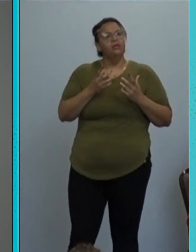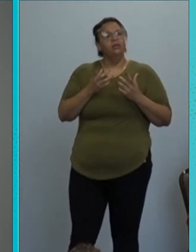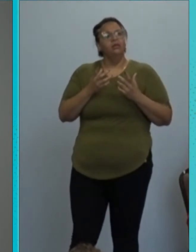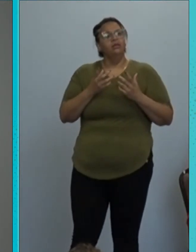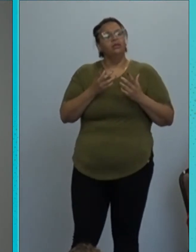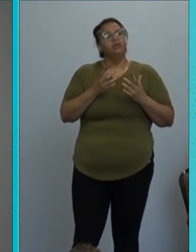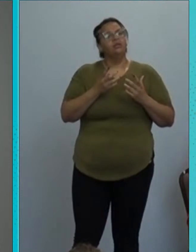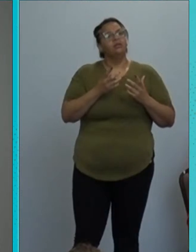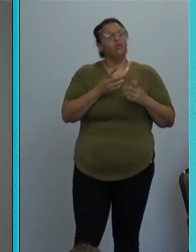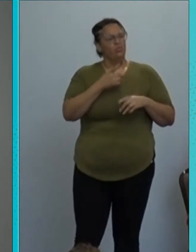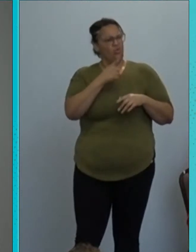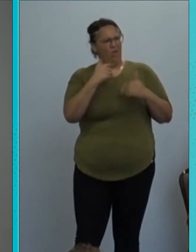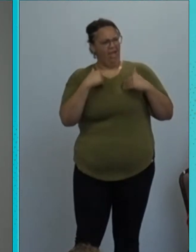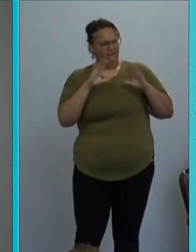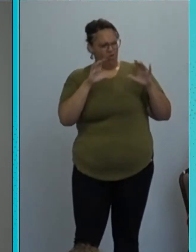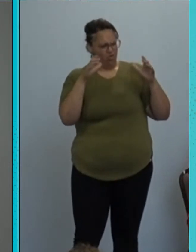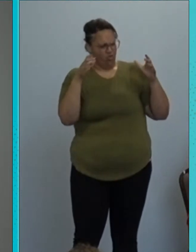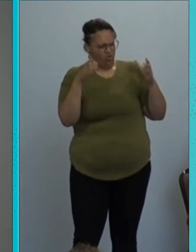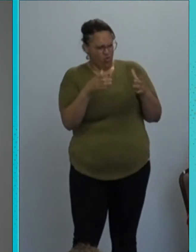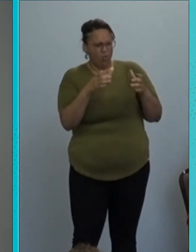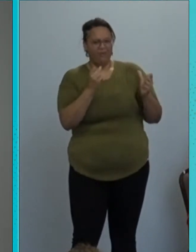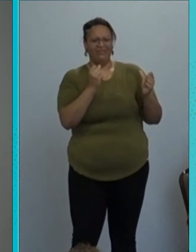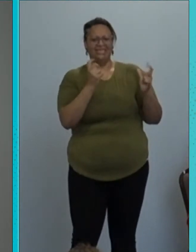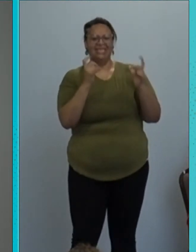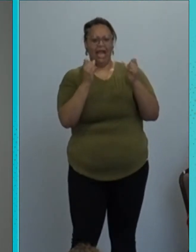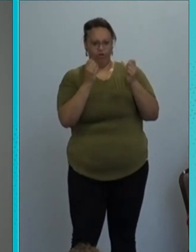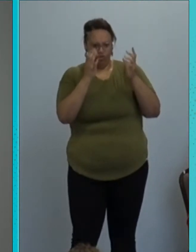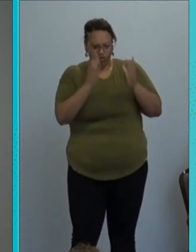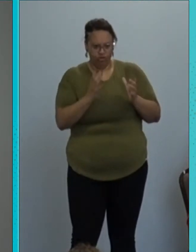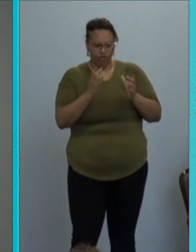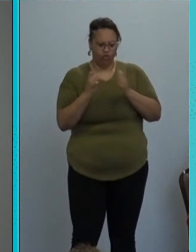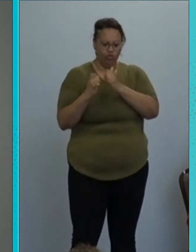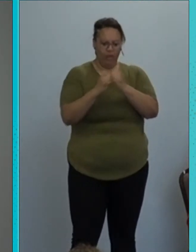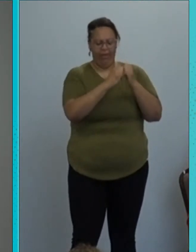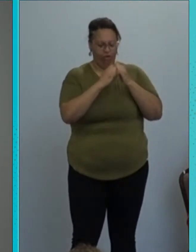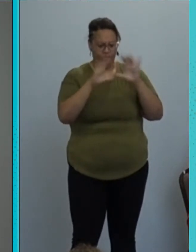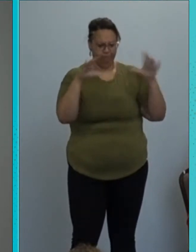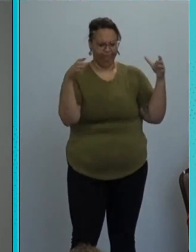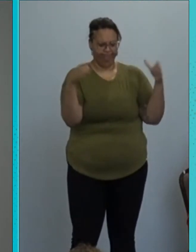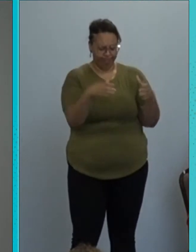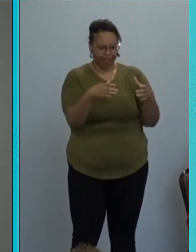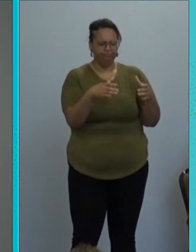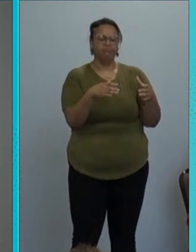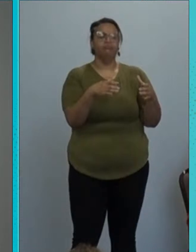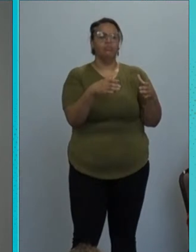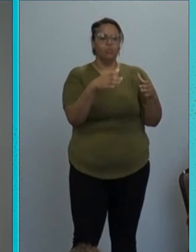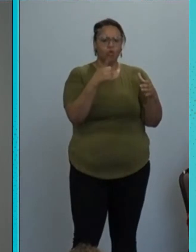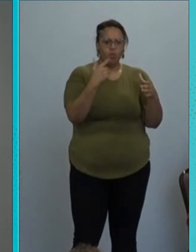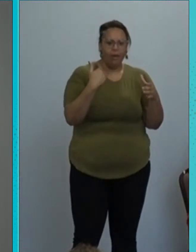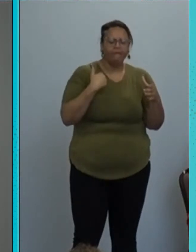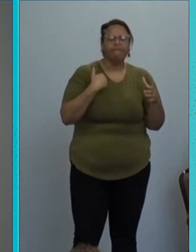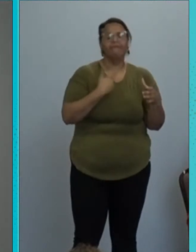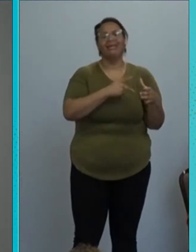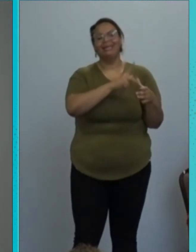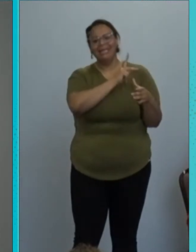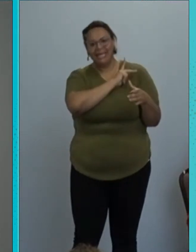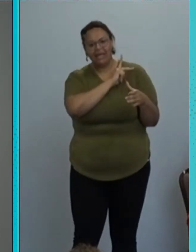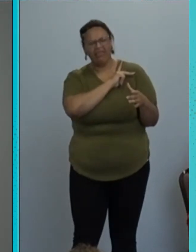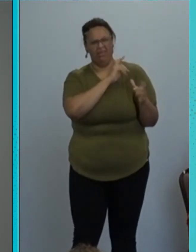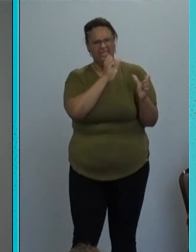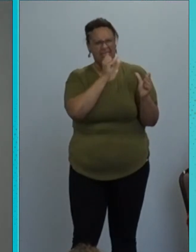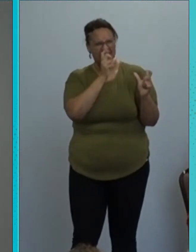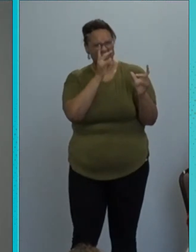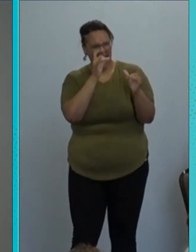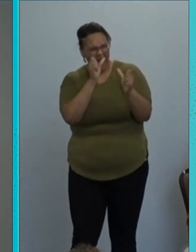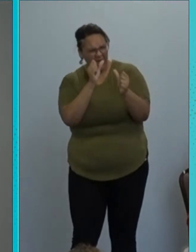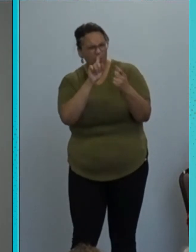When you have a group of signers together, when you had Keith signing to